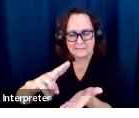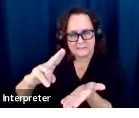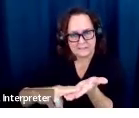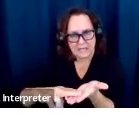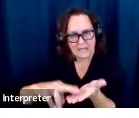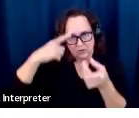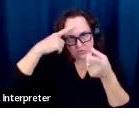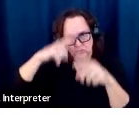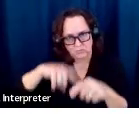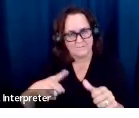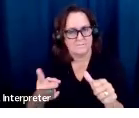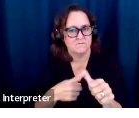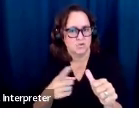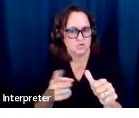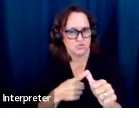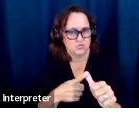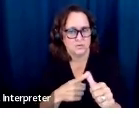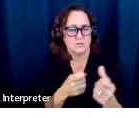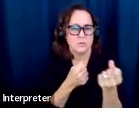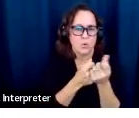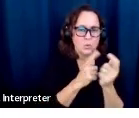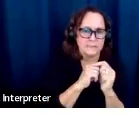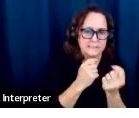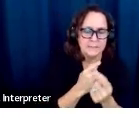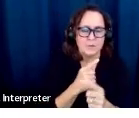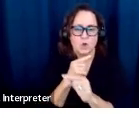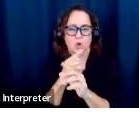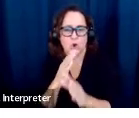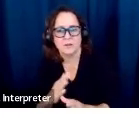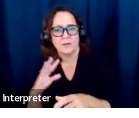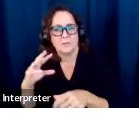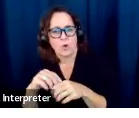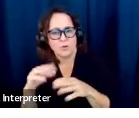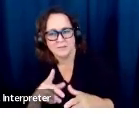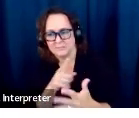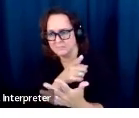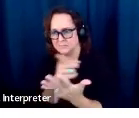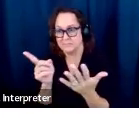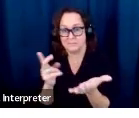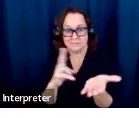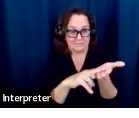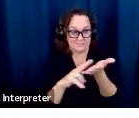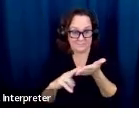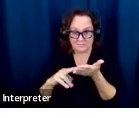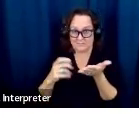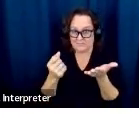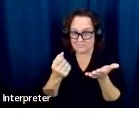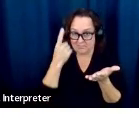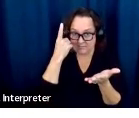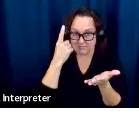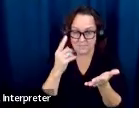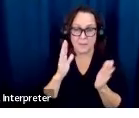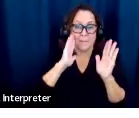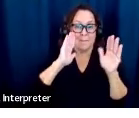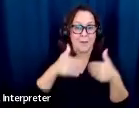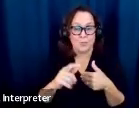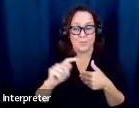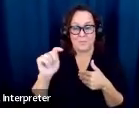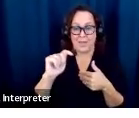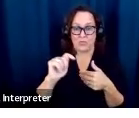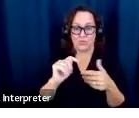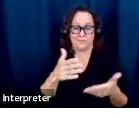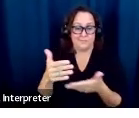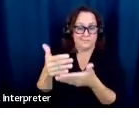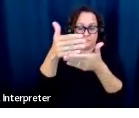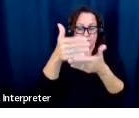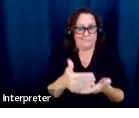participant support team, and the MCO during the service planning process. Virtual delivery of service in bedrooms and bathrooms must be approved